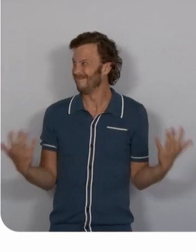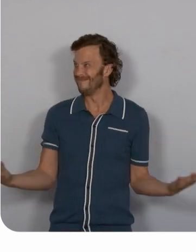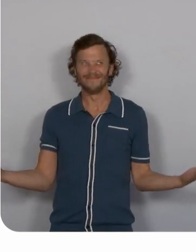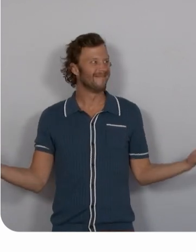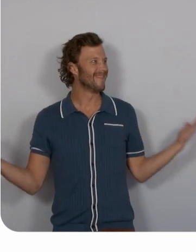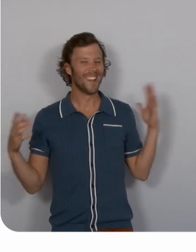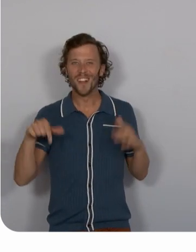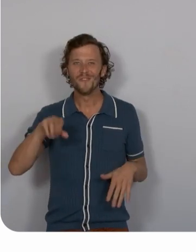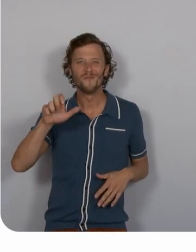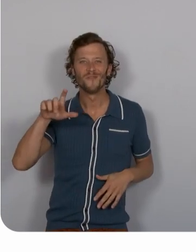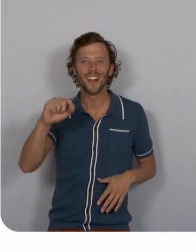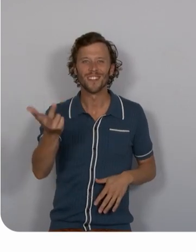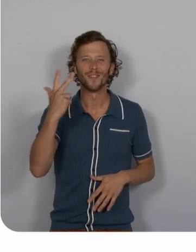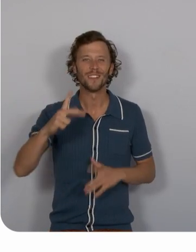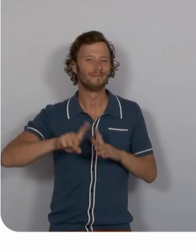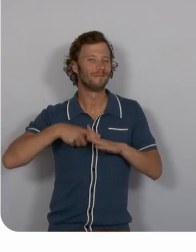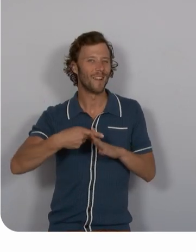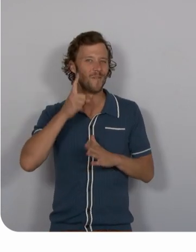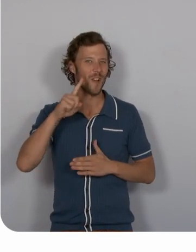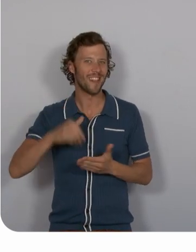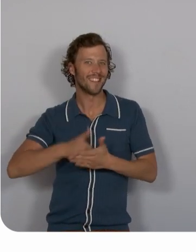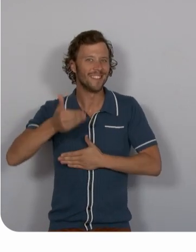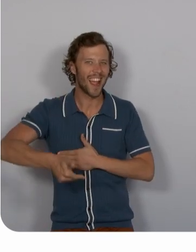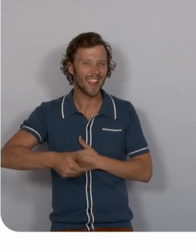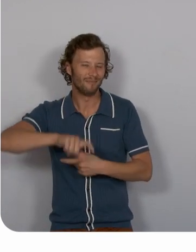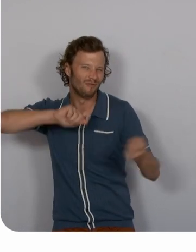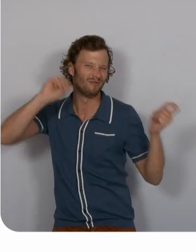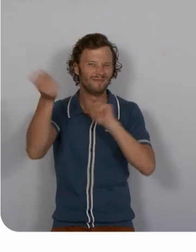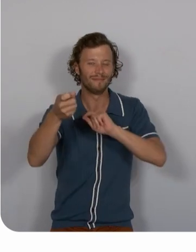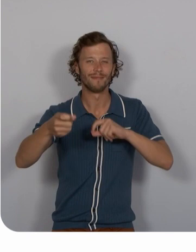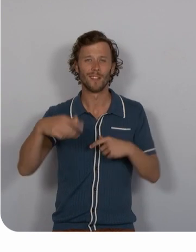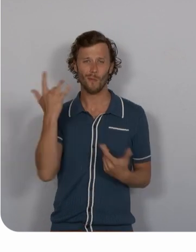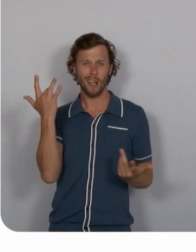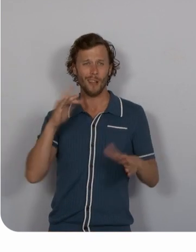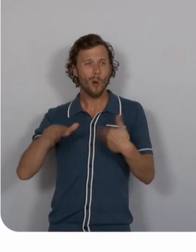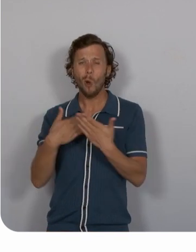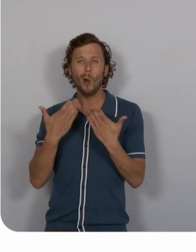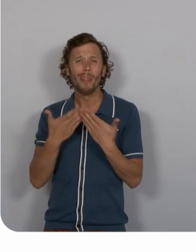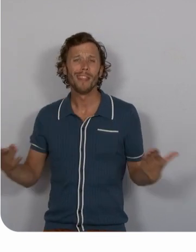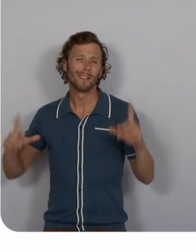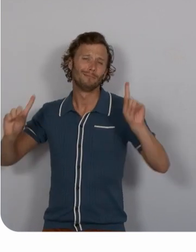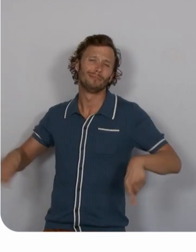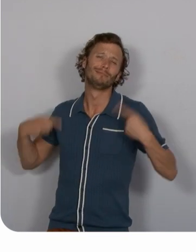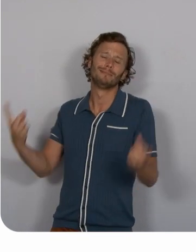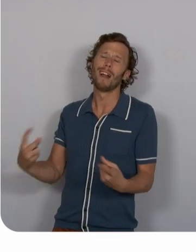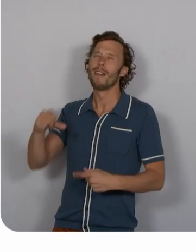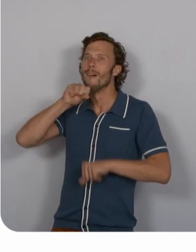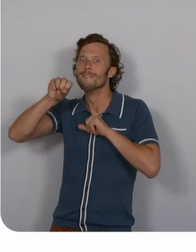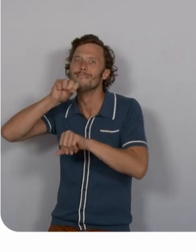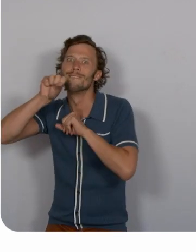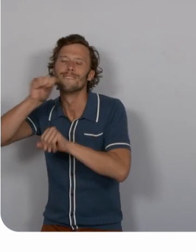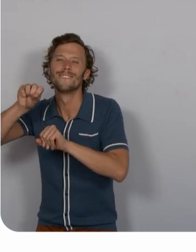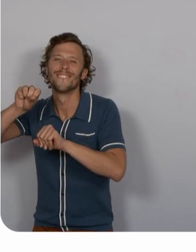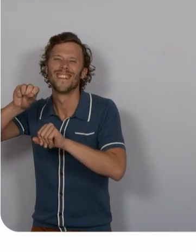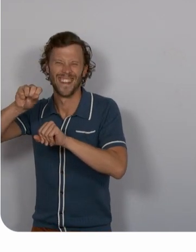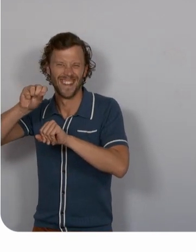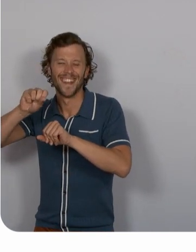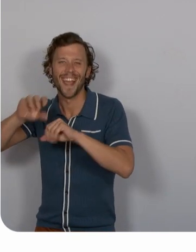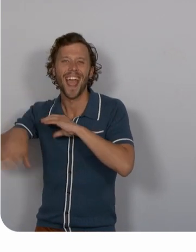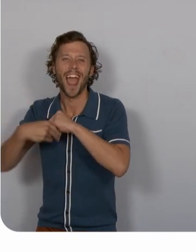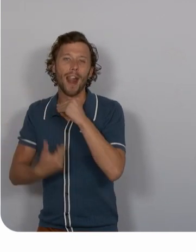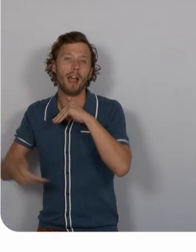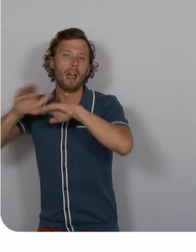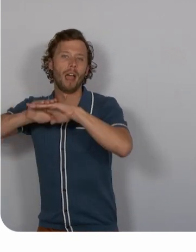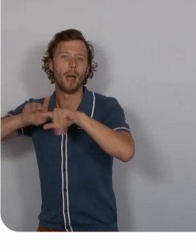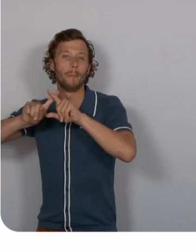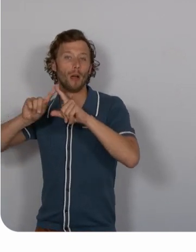the beginning of the next wave. It builds on all the things that people love about Quest 2, but it also brings something completely new